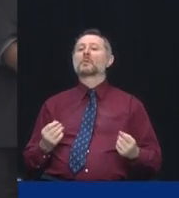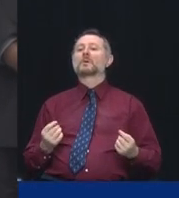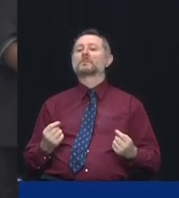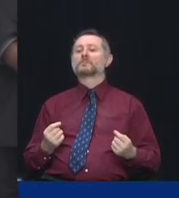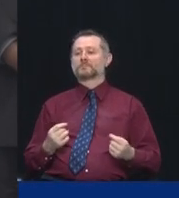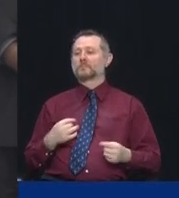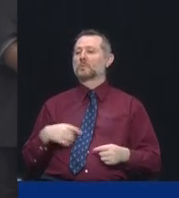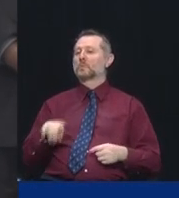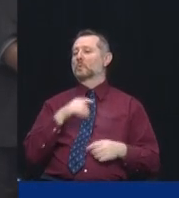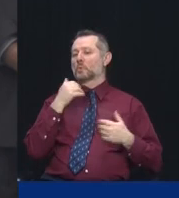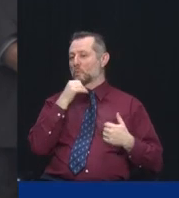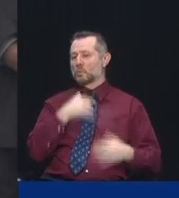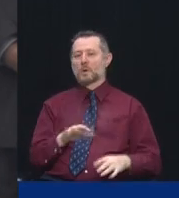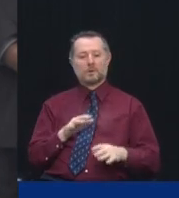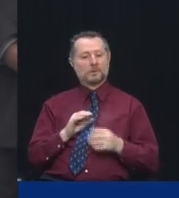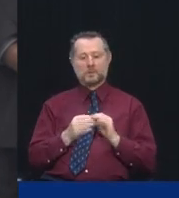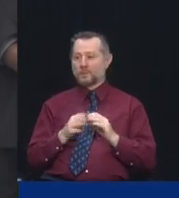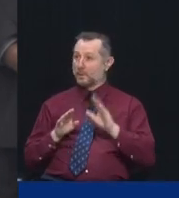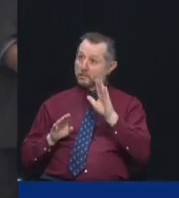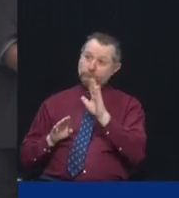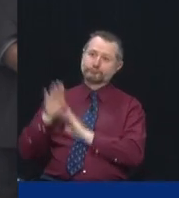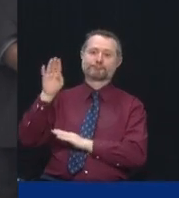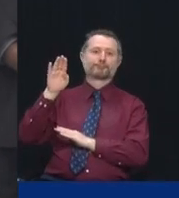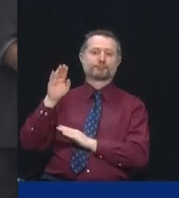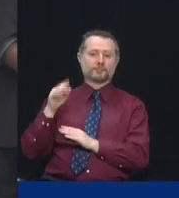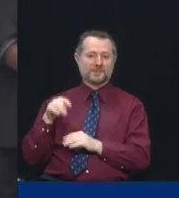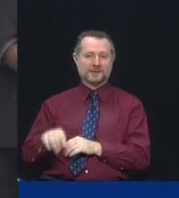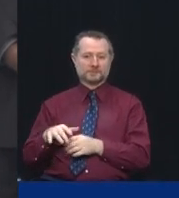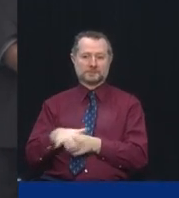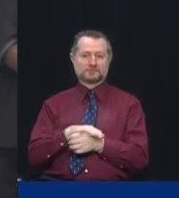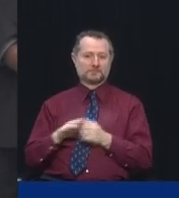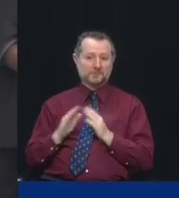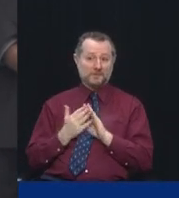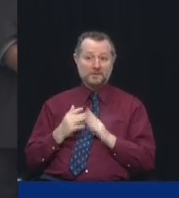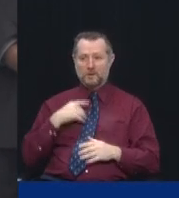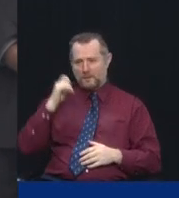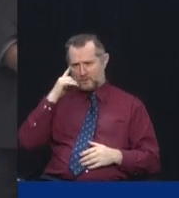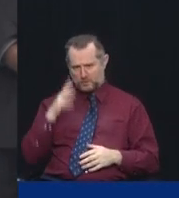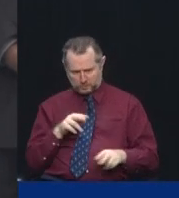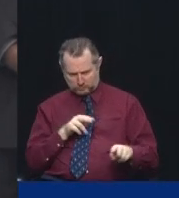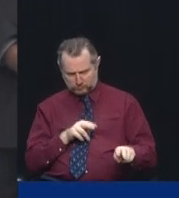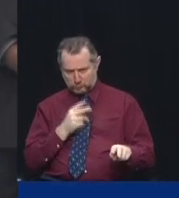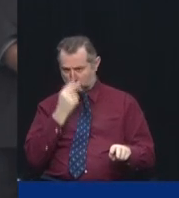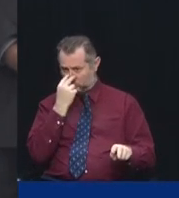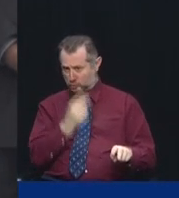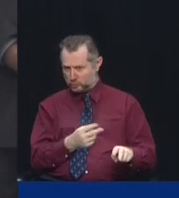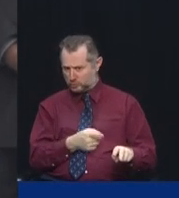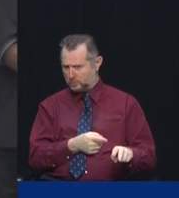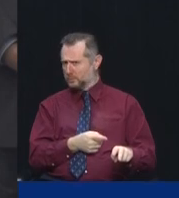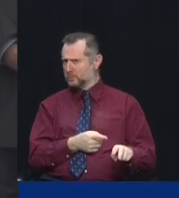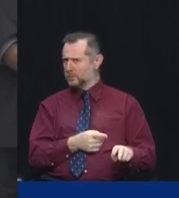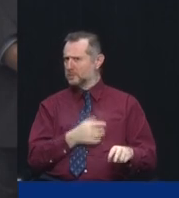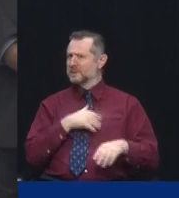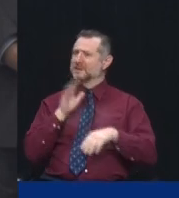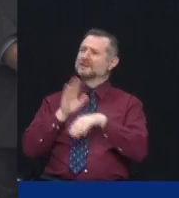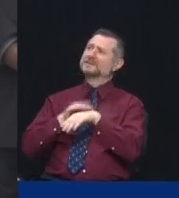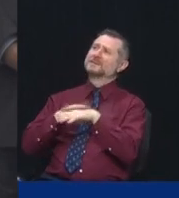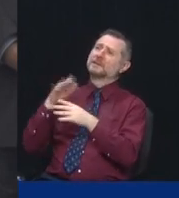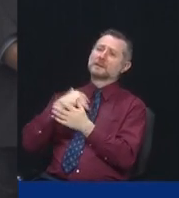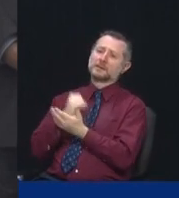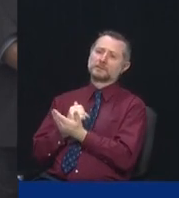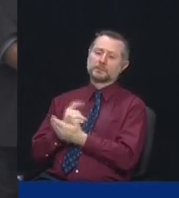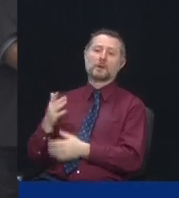resurgence in our community. The governor saw this and answered our call, which is why he's back